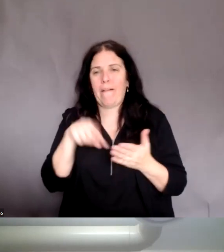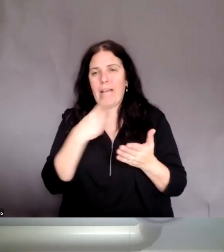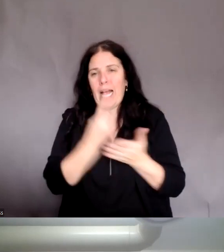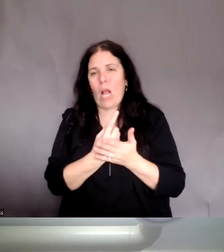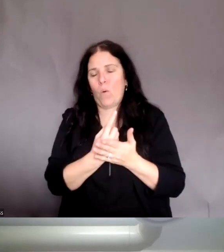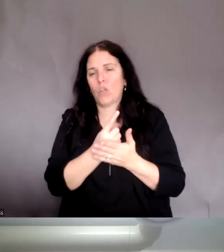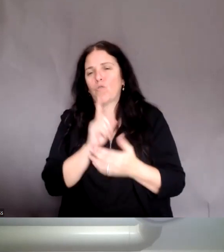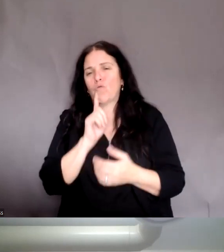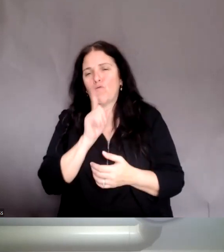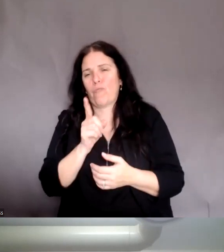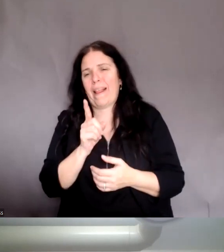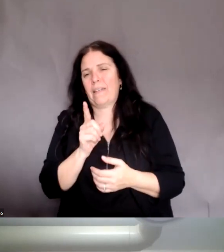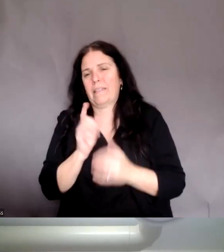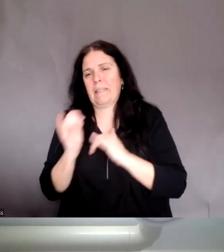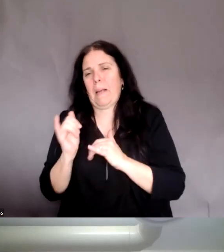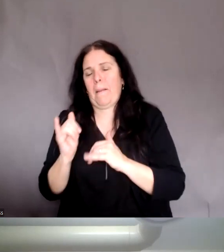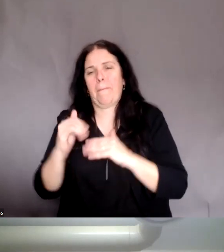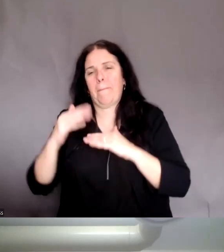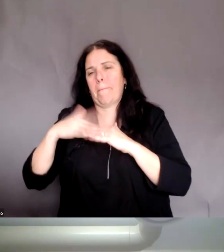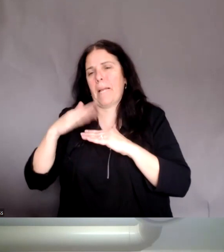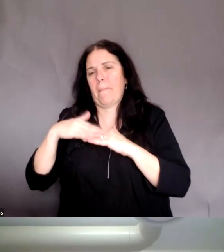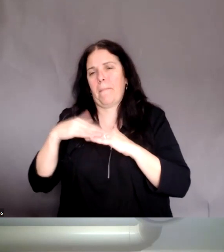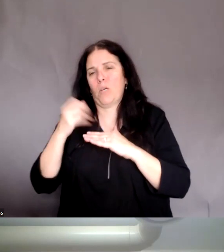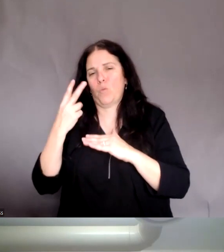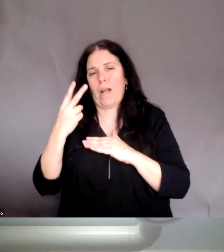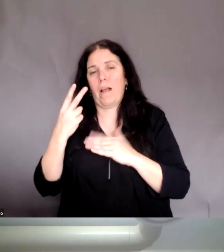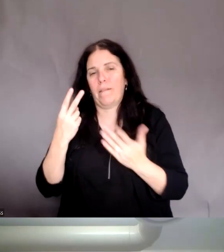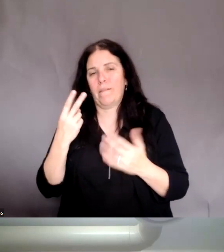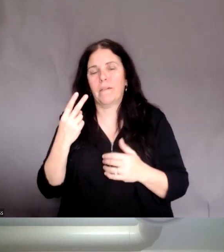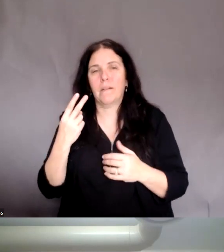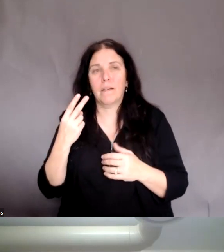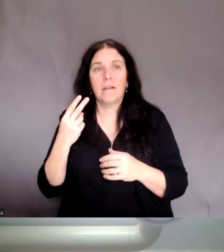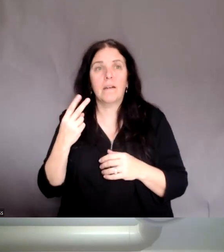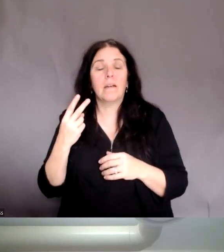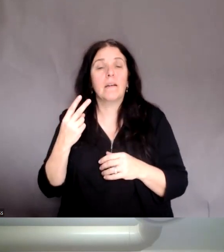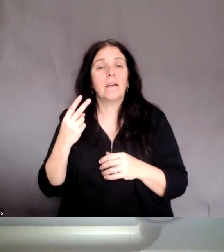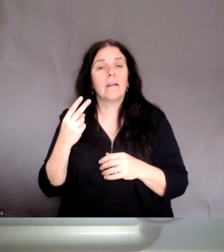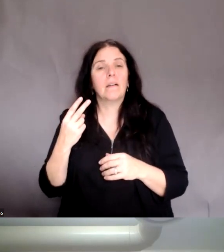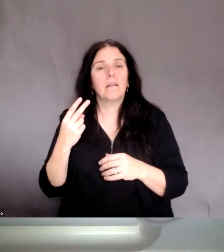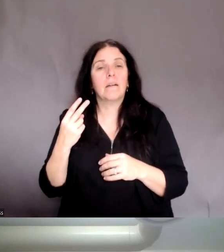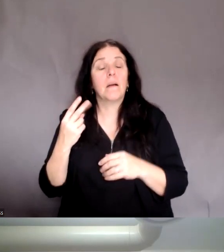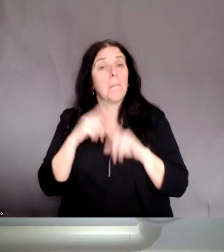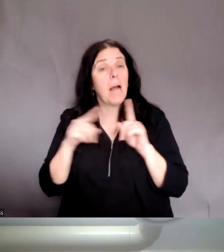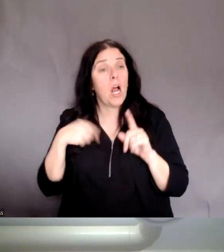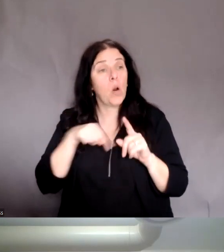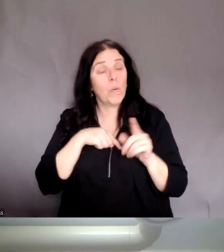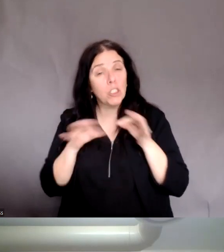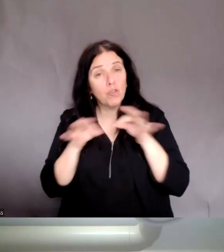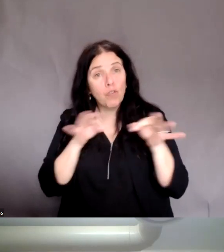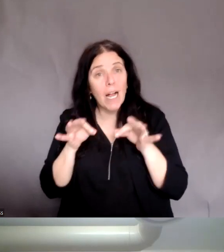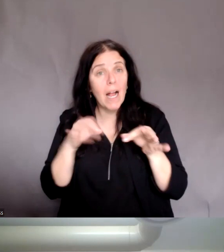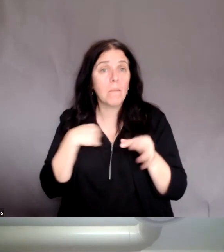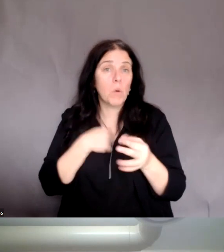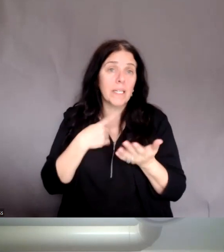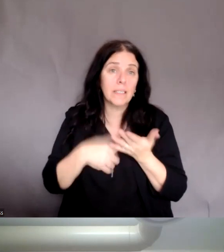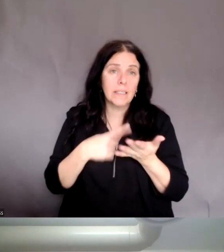minimum cut to, I would say, Lisa, like just on average. But when we're describing it or talking about it, we look